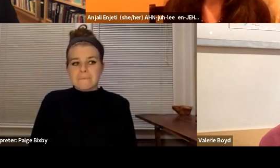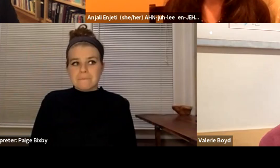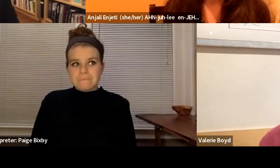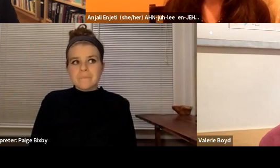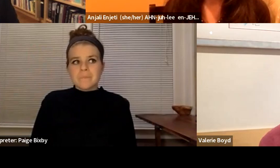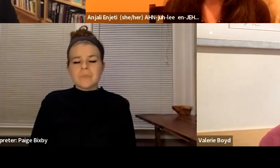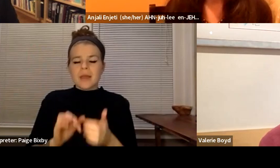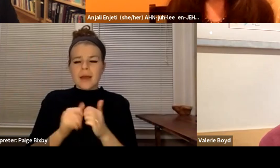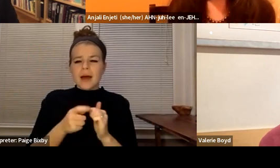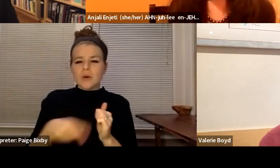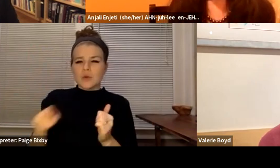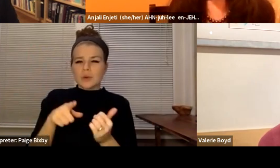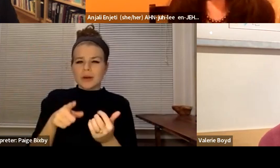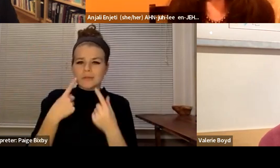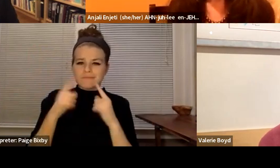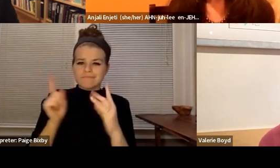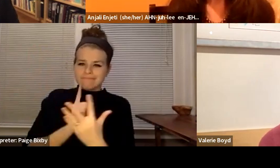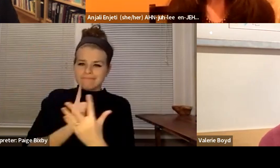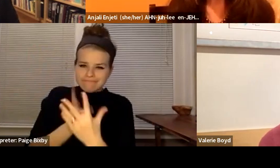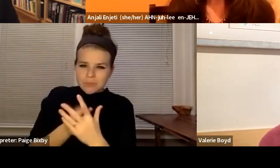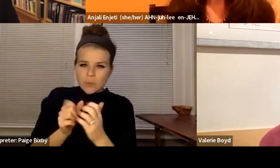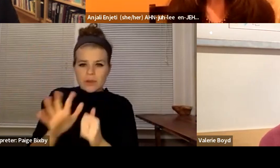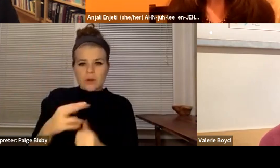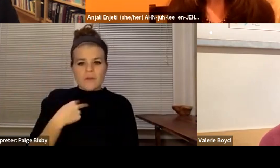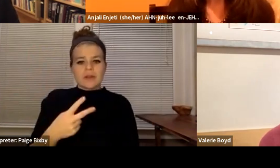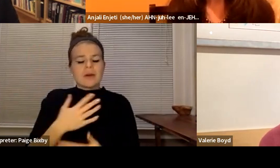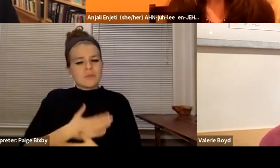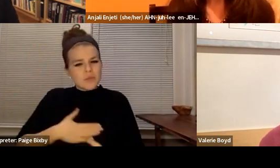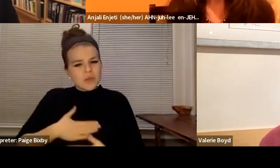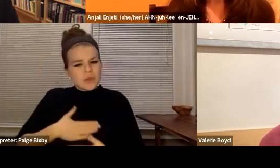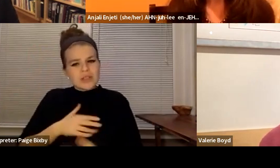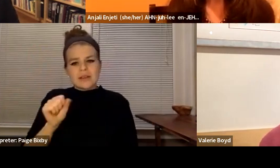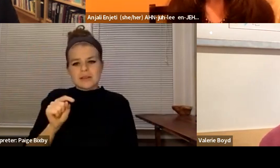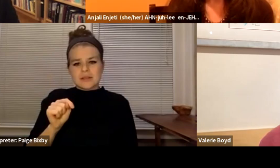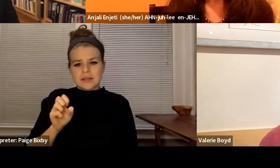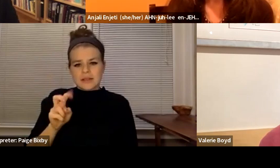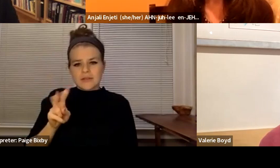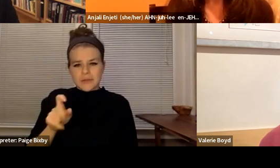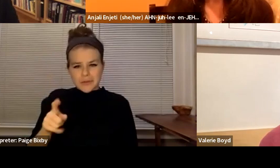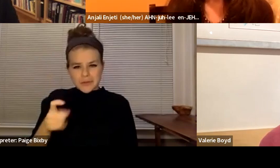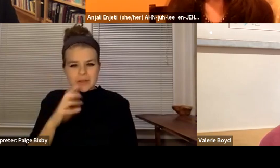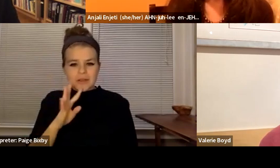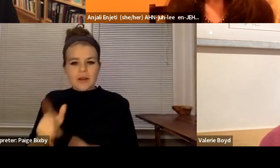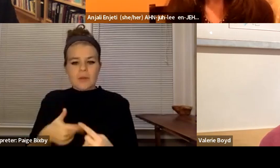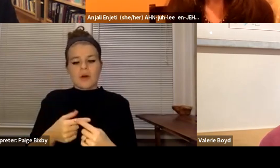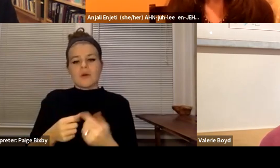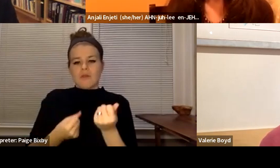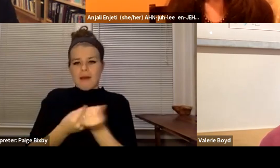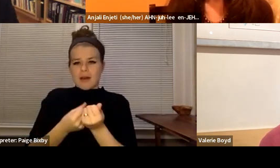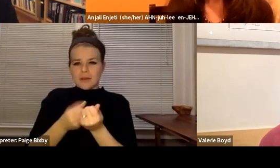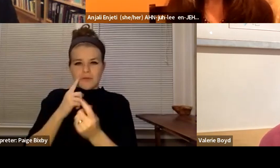broken through with your voices. I really appreciate what you were saying, Steve, about advocating for oneself as an